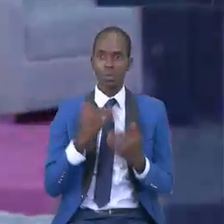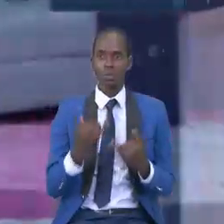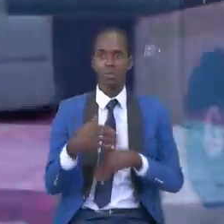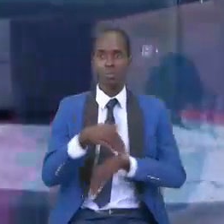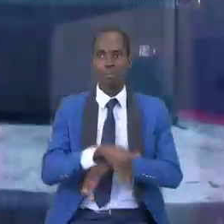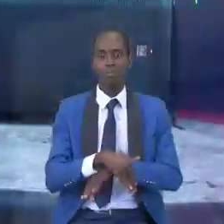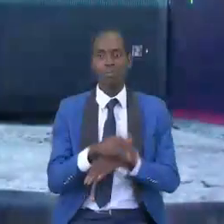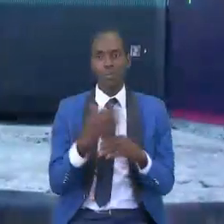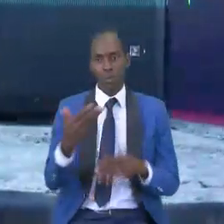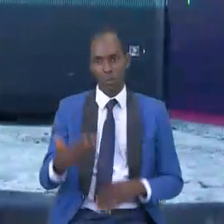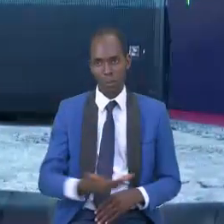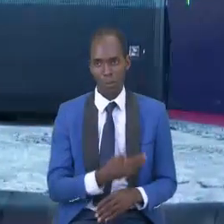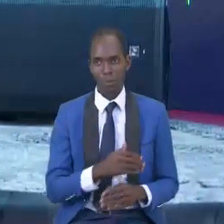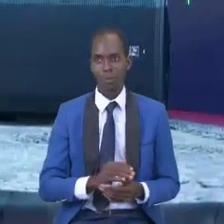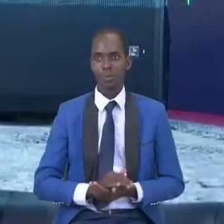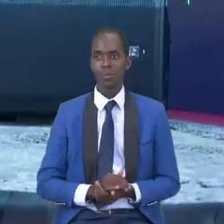Thank you.